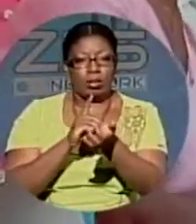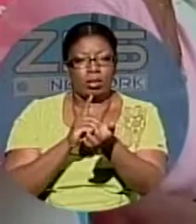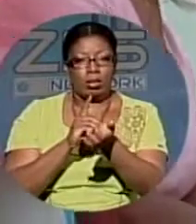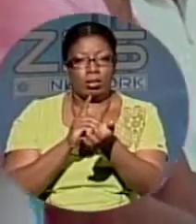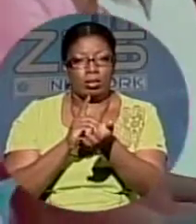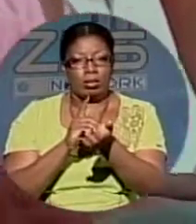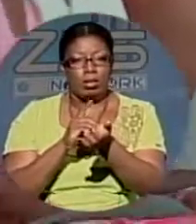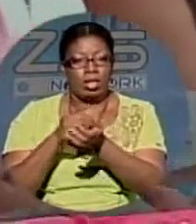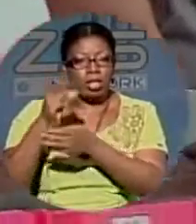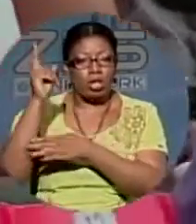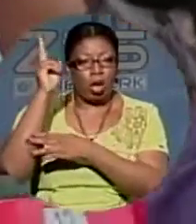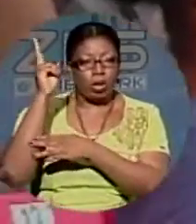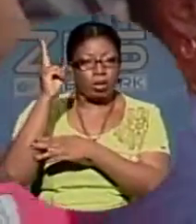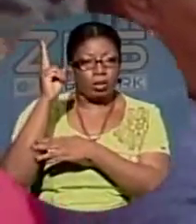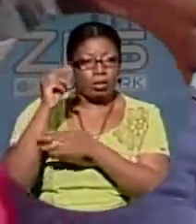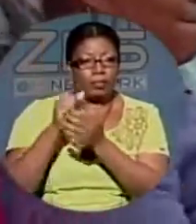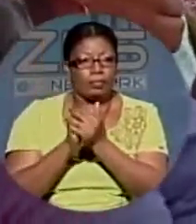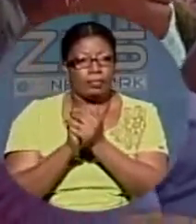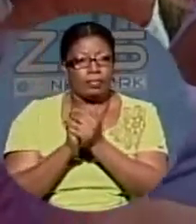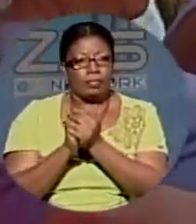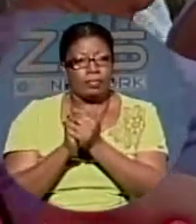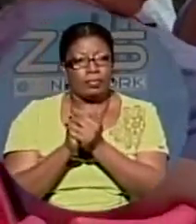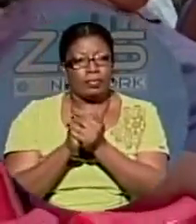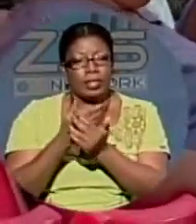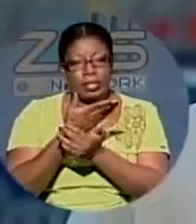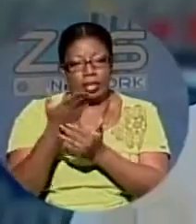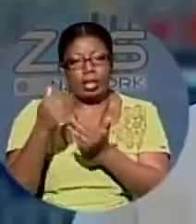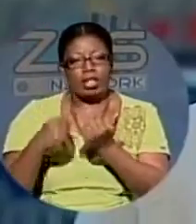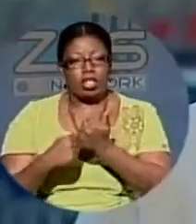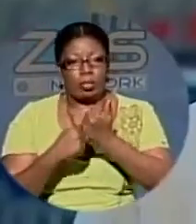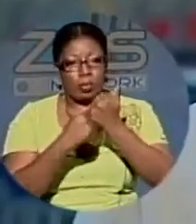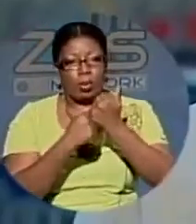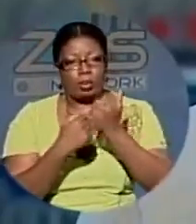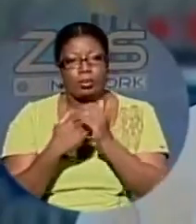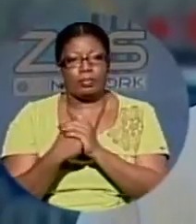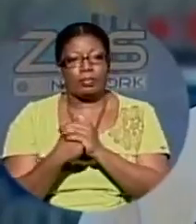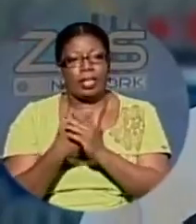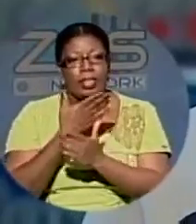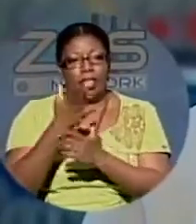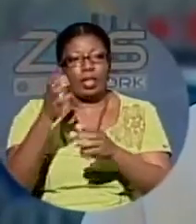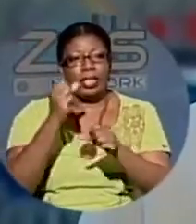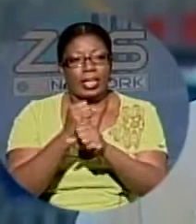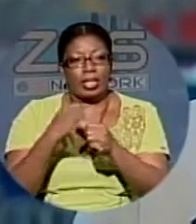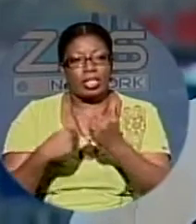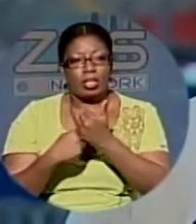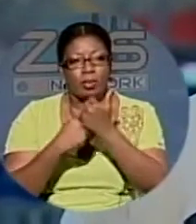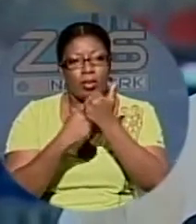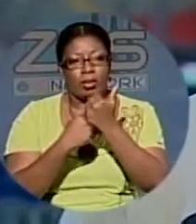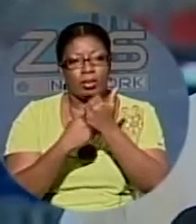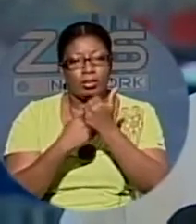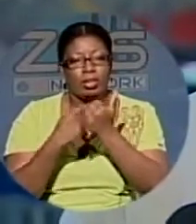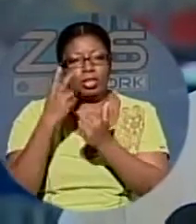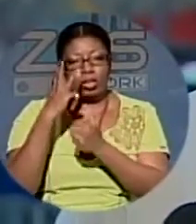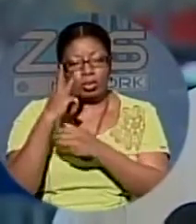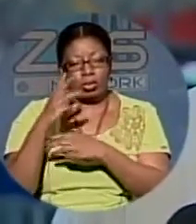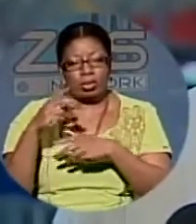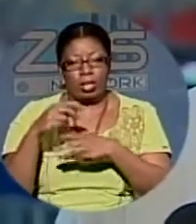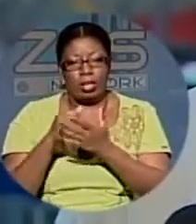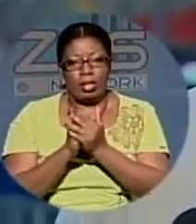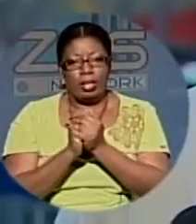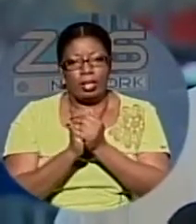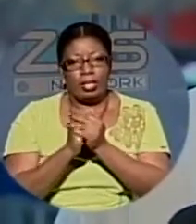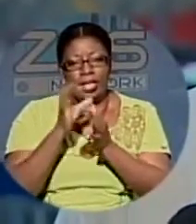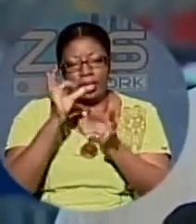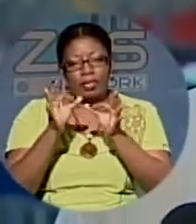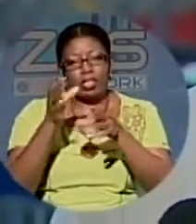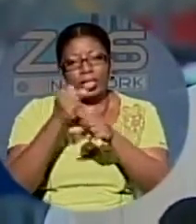Jose Ali there to lend their support also. Well, he's always going to get the support. There's no two ways about it. It was just, whether he was going to